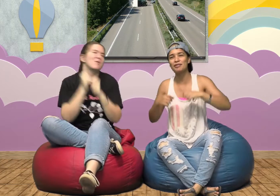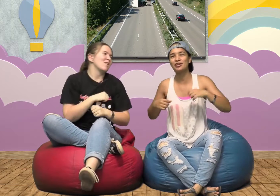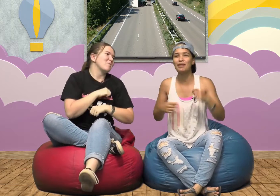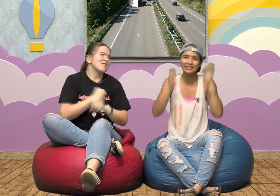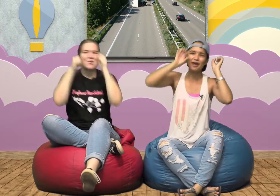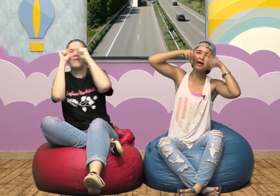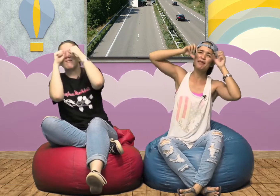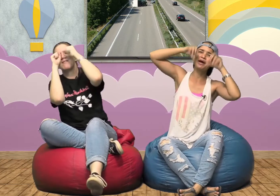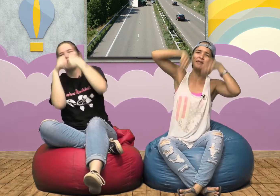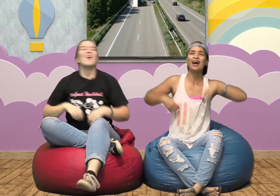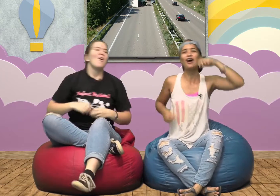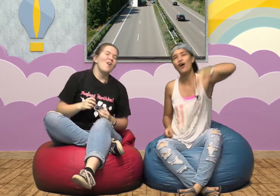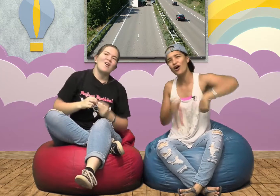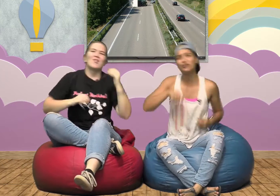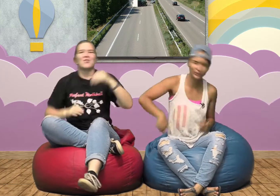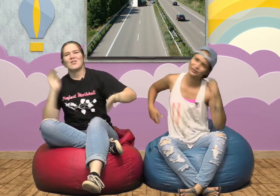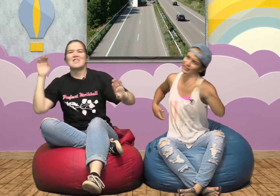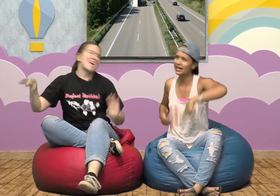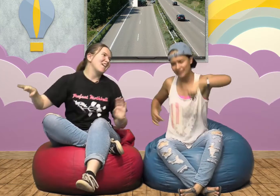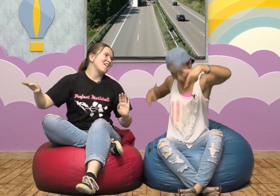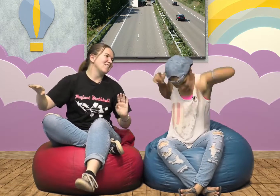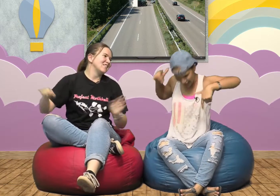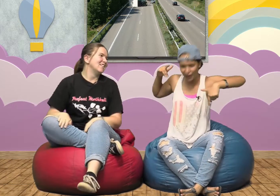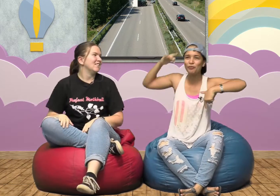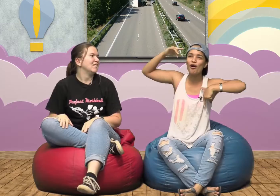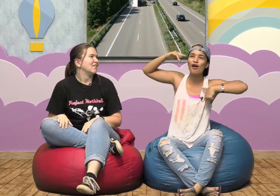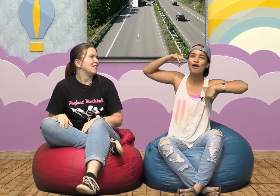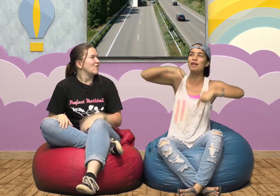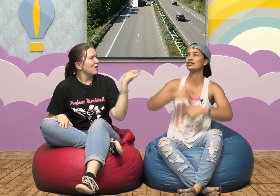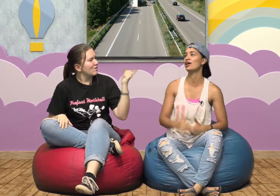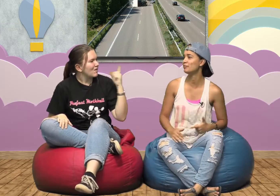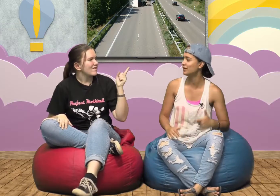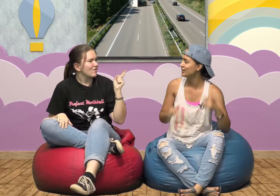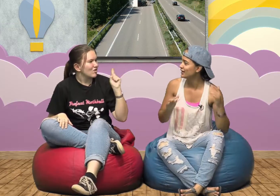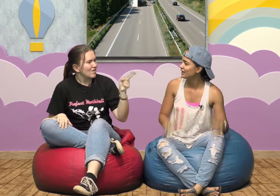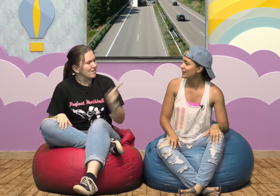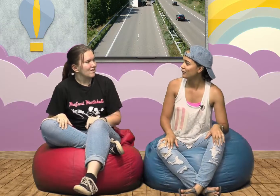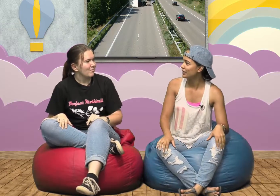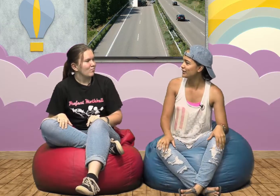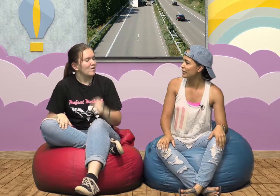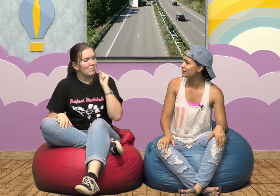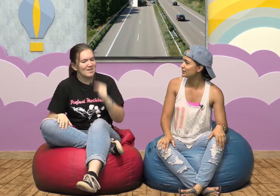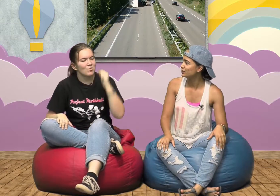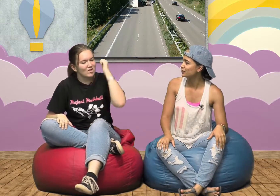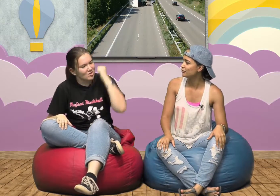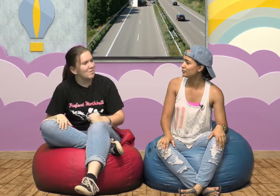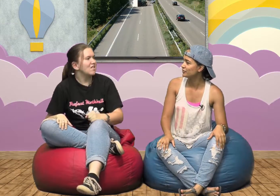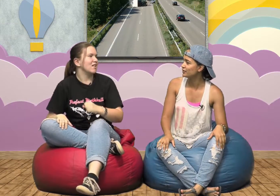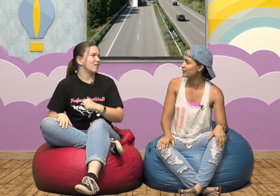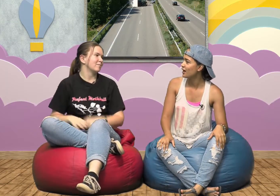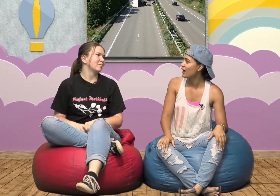The baby on the bus goes wah, wah, wah, all through the town. You know what the bus just did? What did the bus? The bus